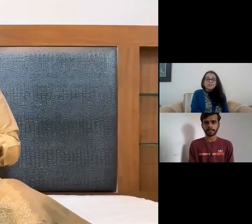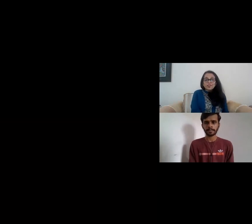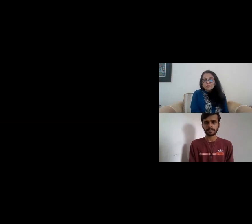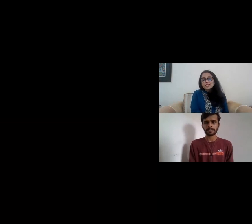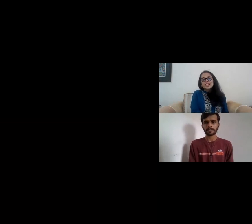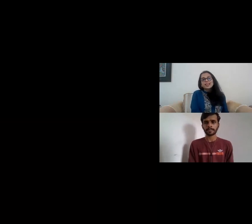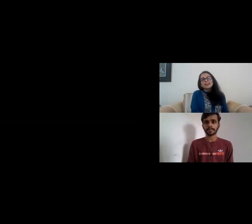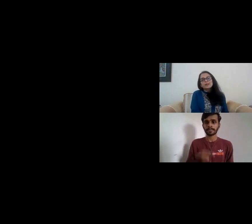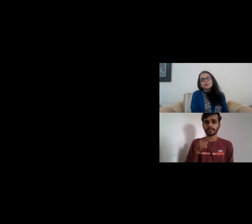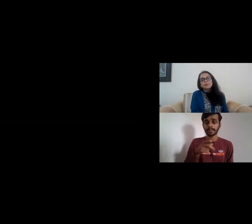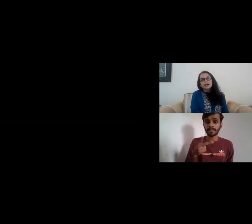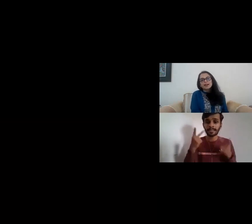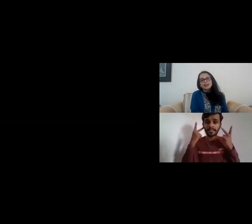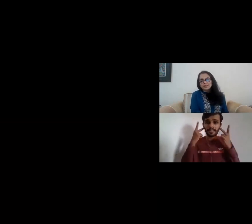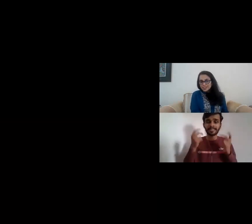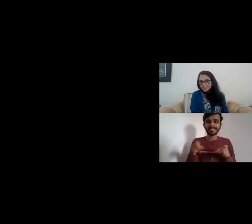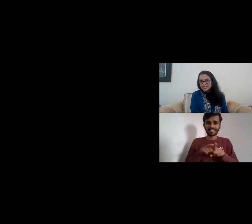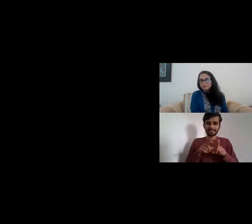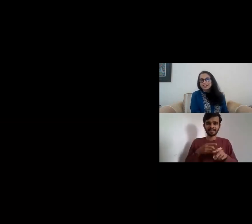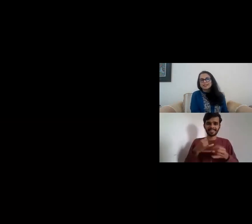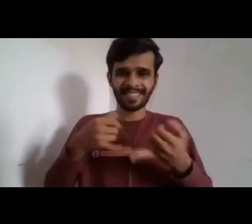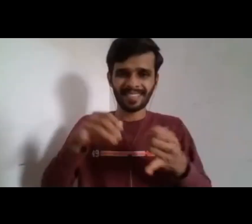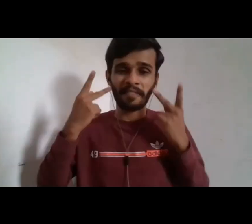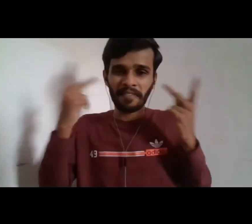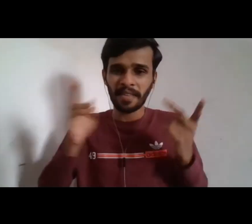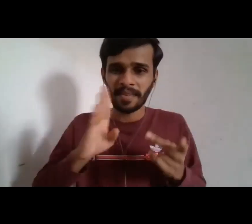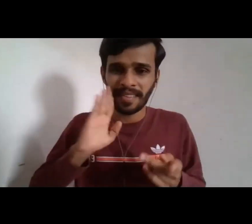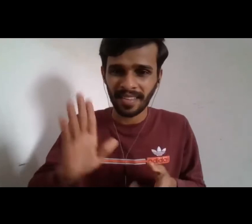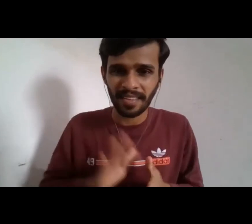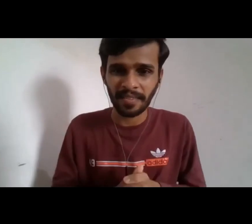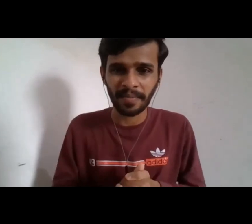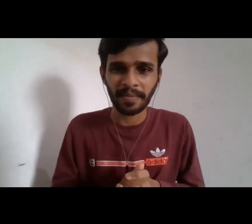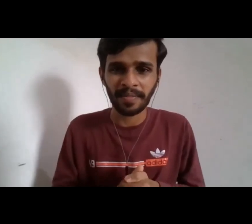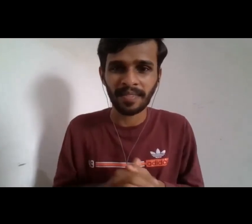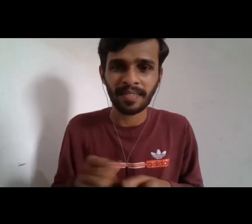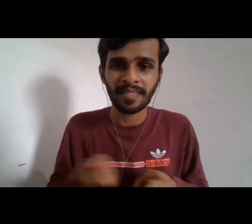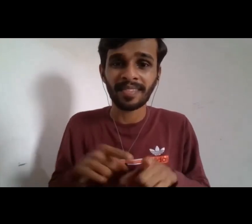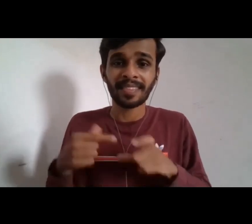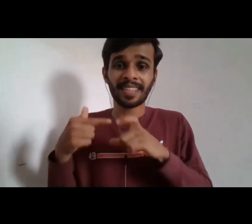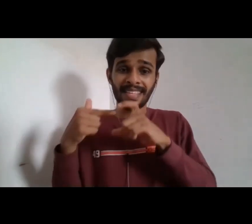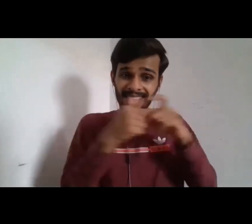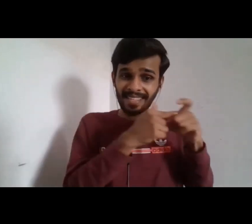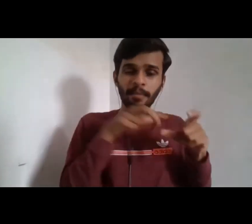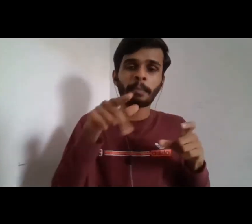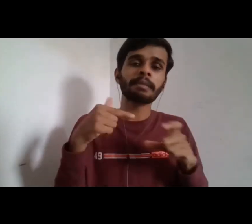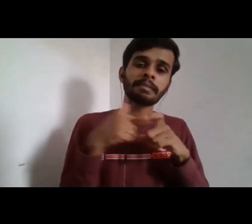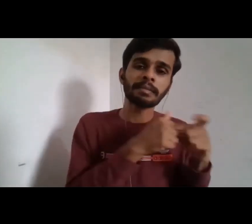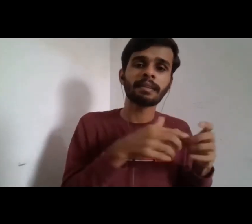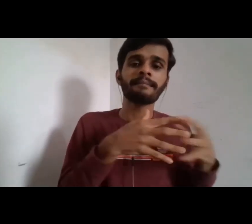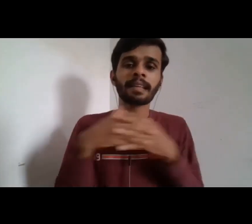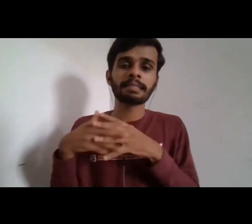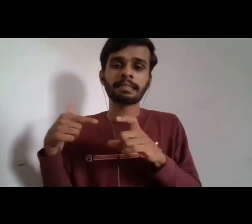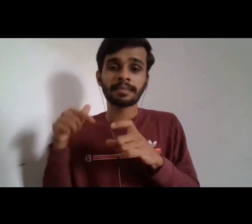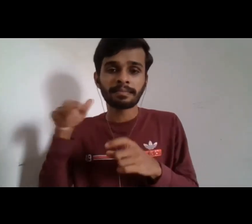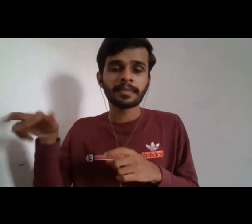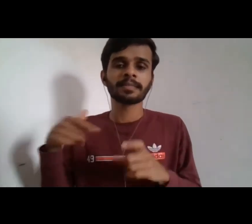There's a famous saying by Rudyard Kipling, East is East, West is West, and never the